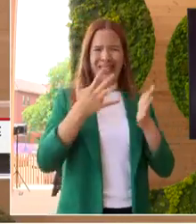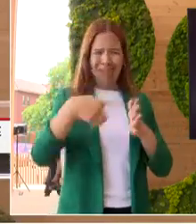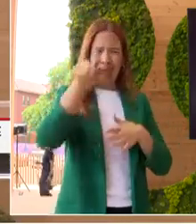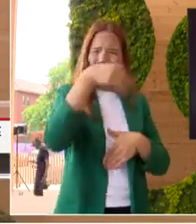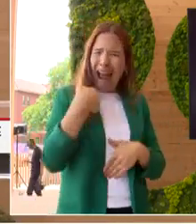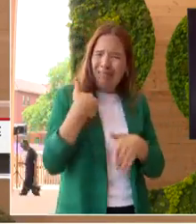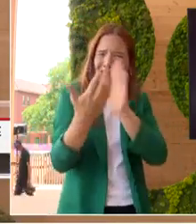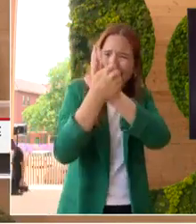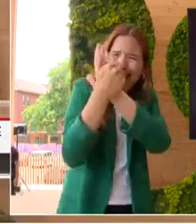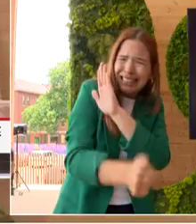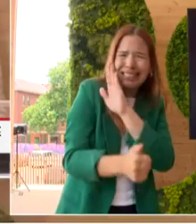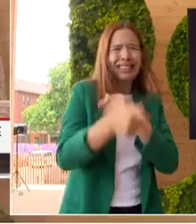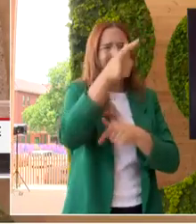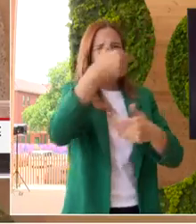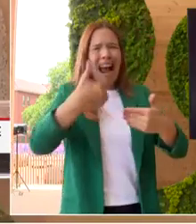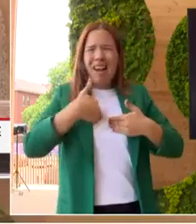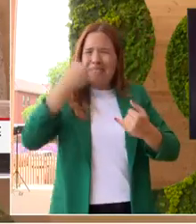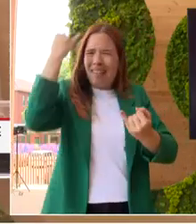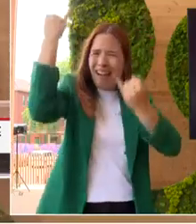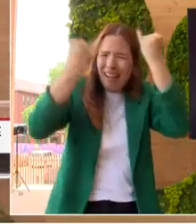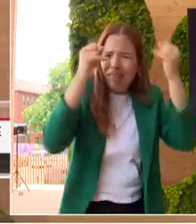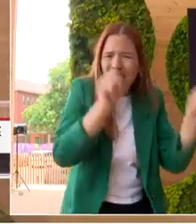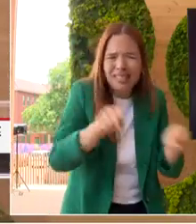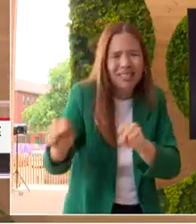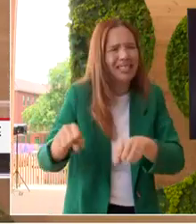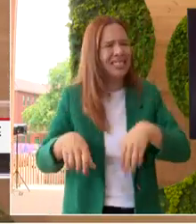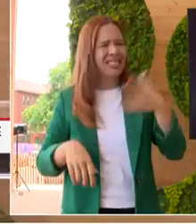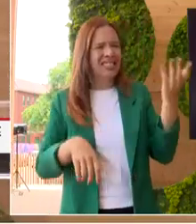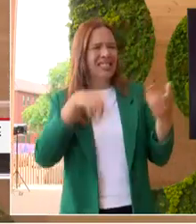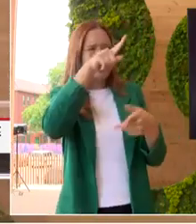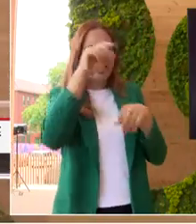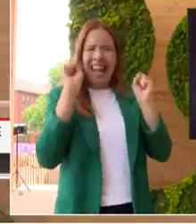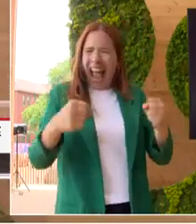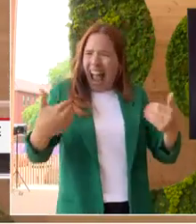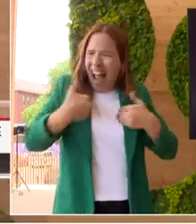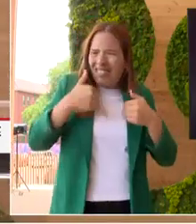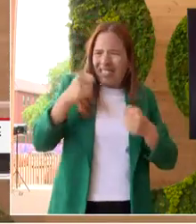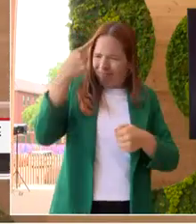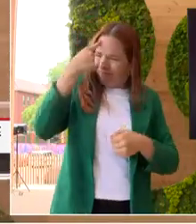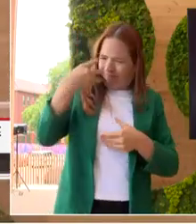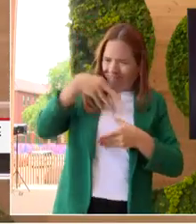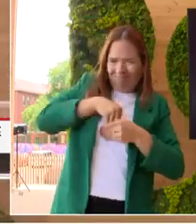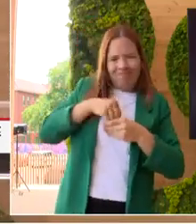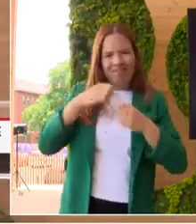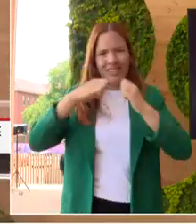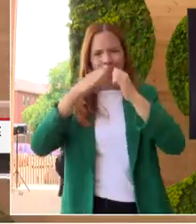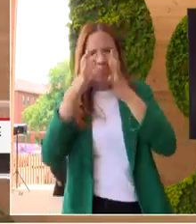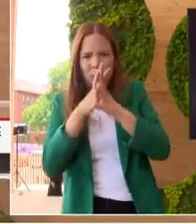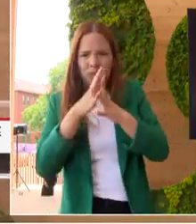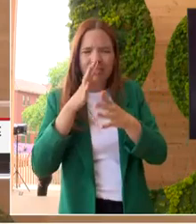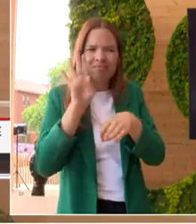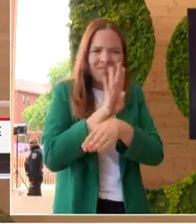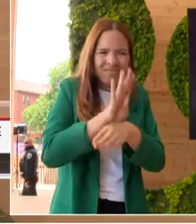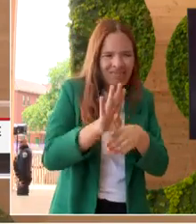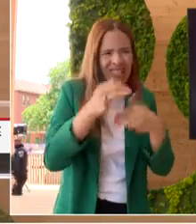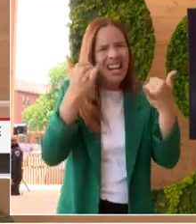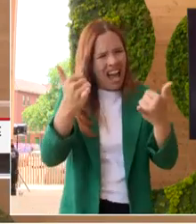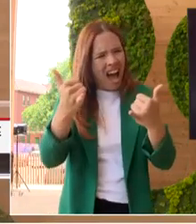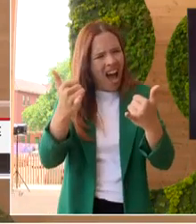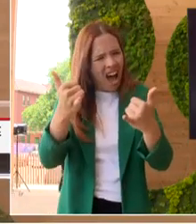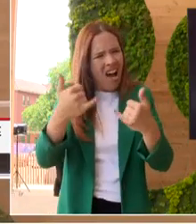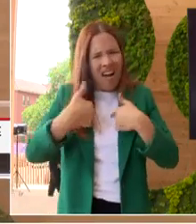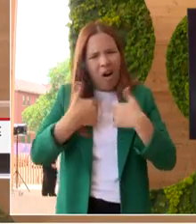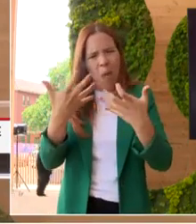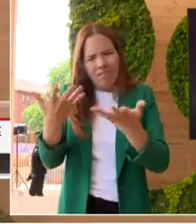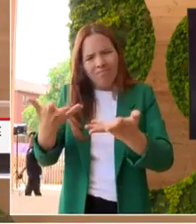ideas. They are entrepreneurs, and they want their fair shot, right? And so that's